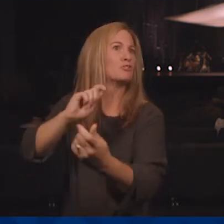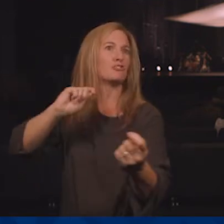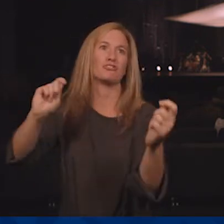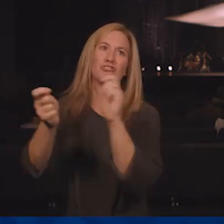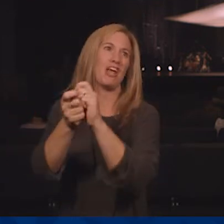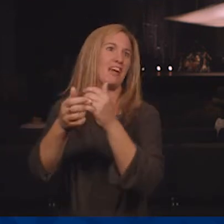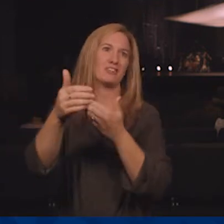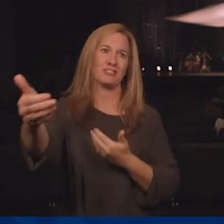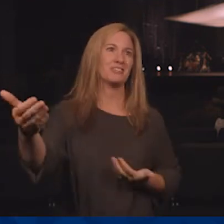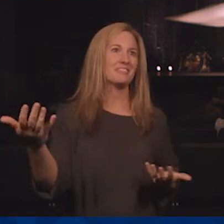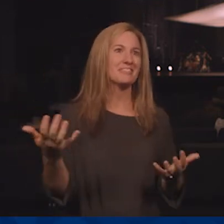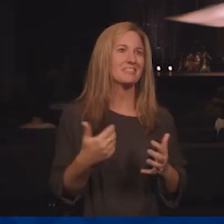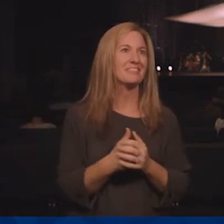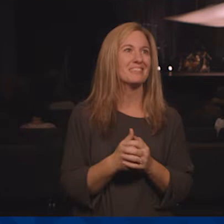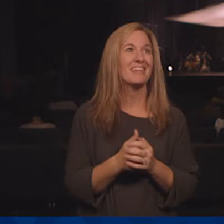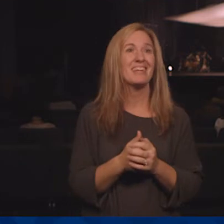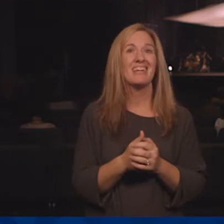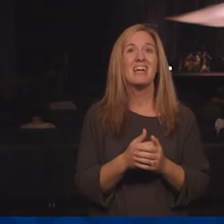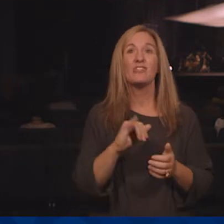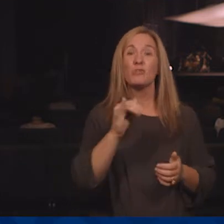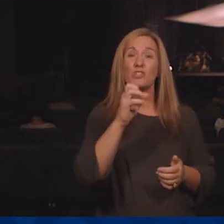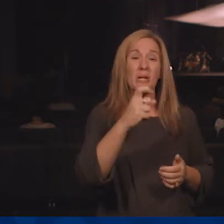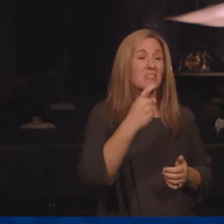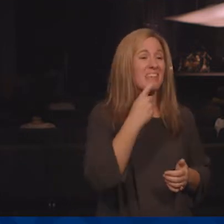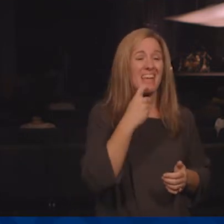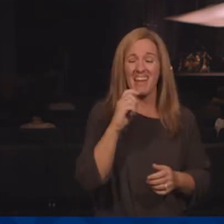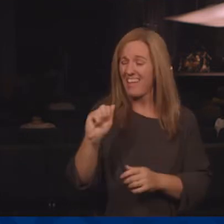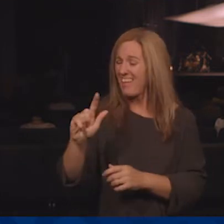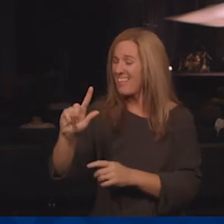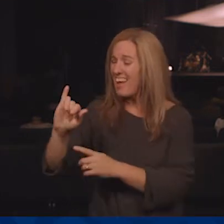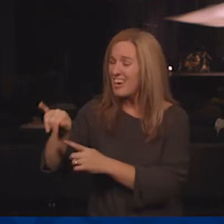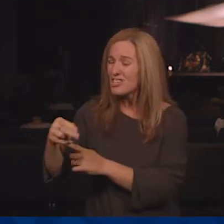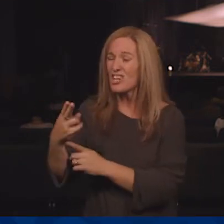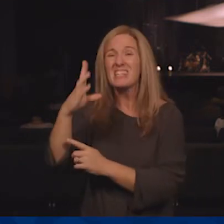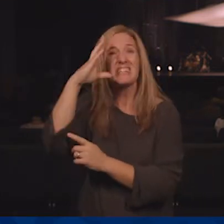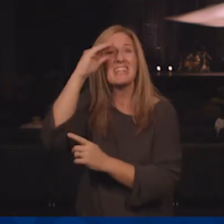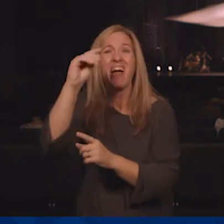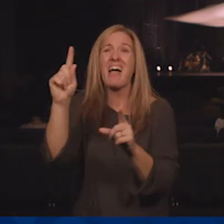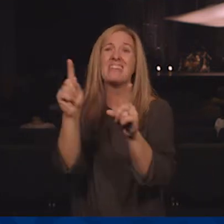he prayed, real things really happened.